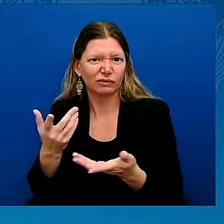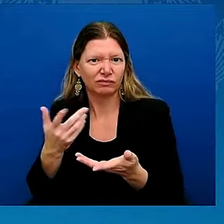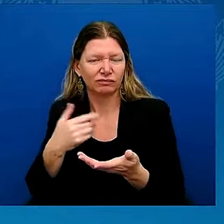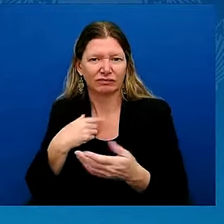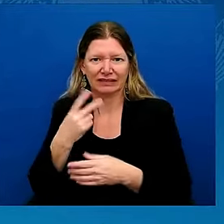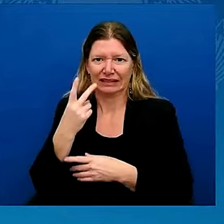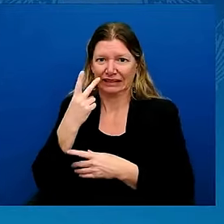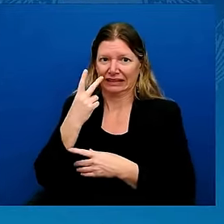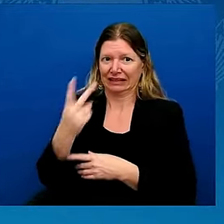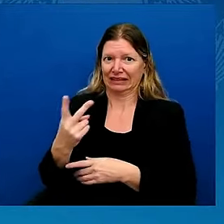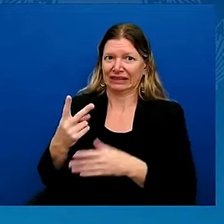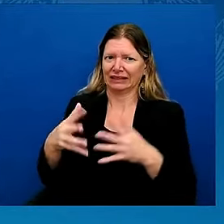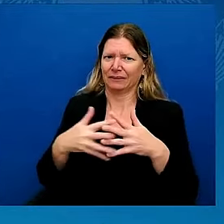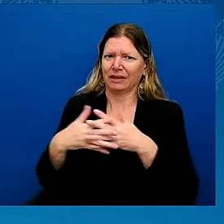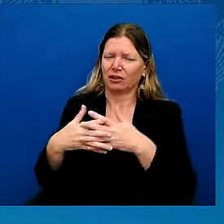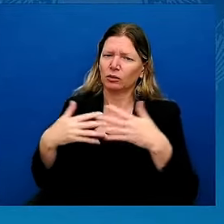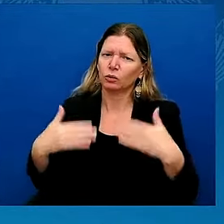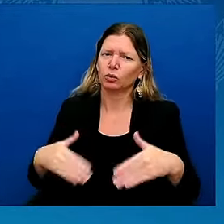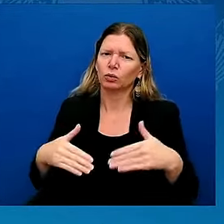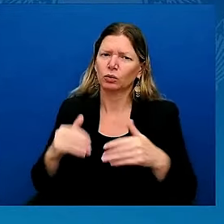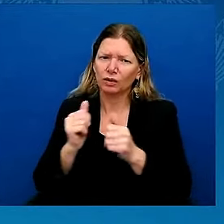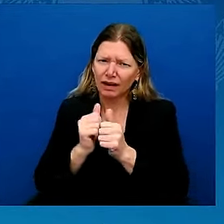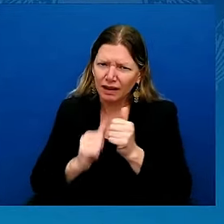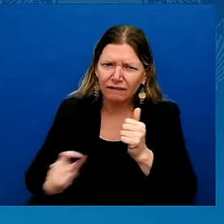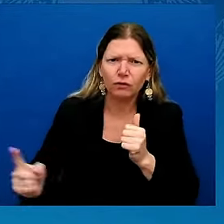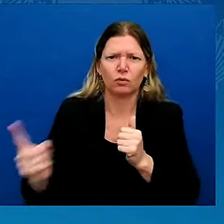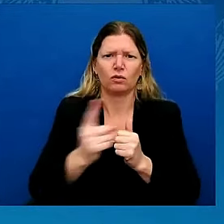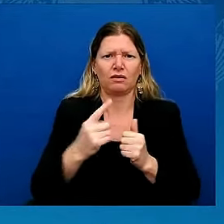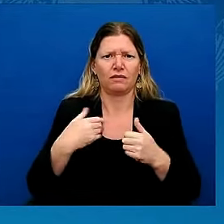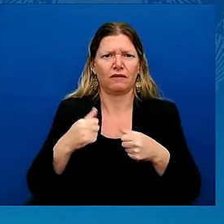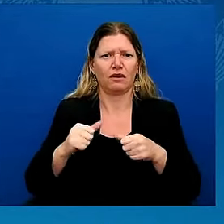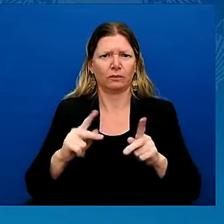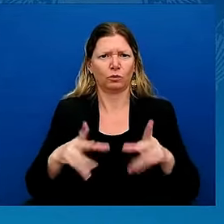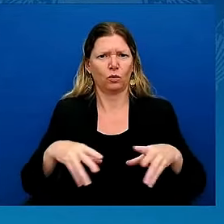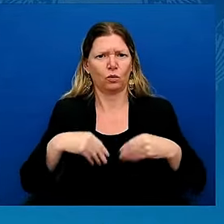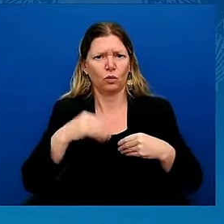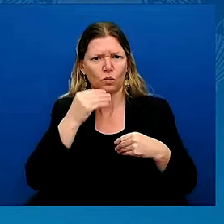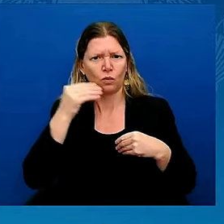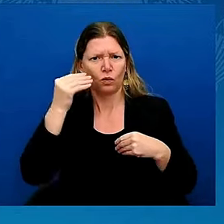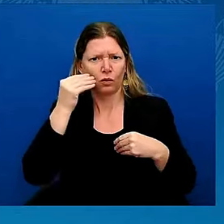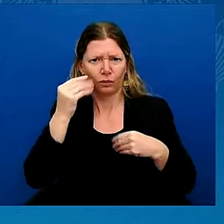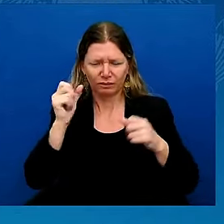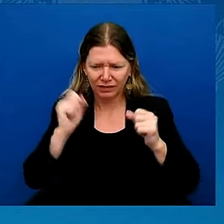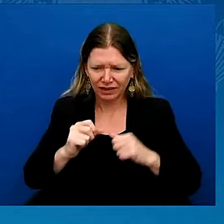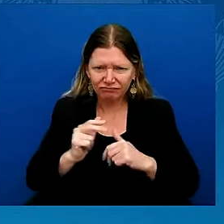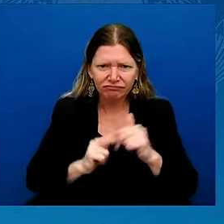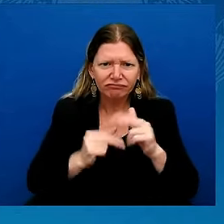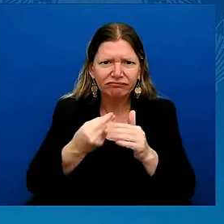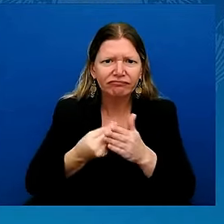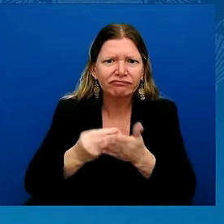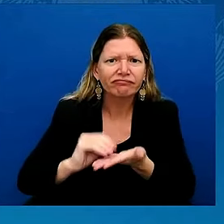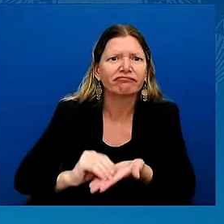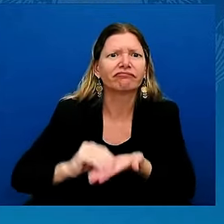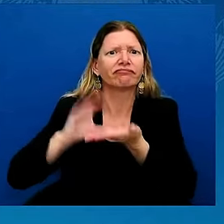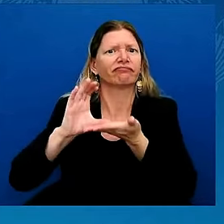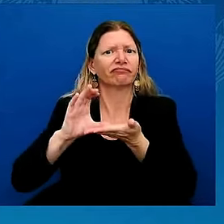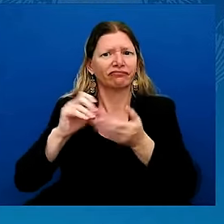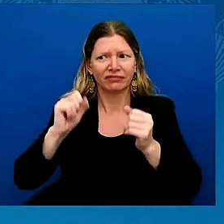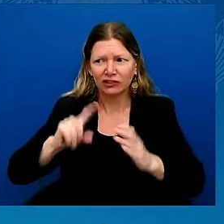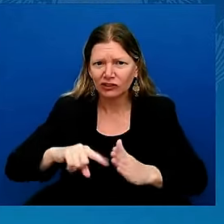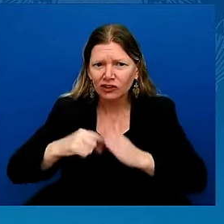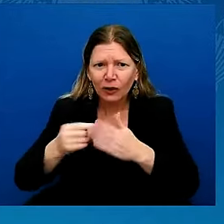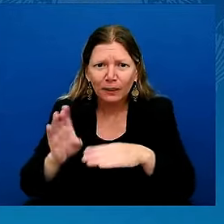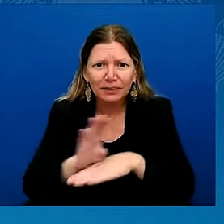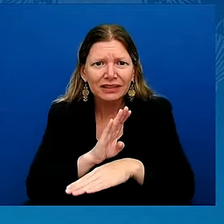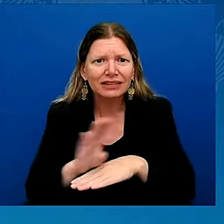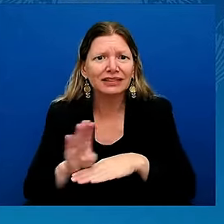to own a home, to build wealth, to start a business. I believe in a future. We together believe in a future where we